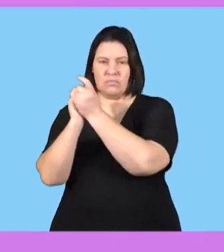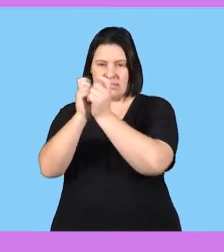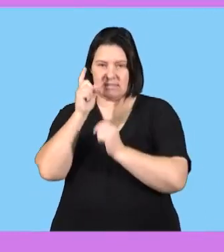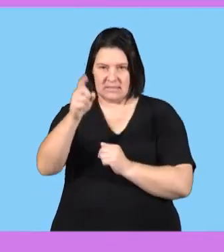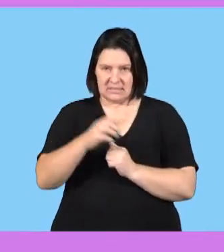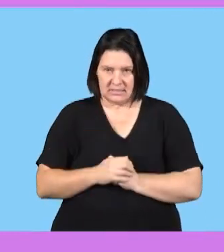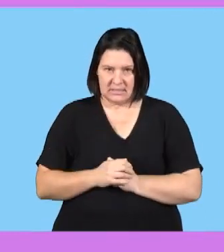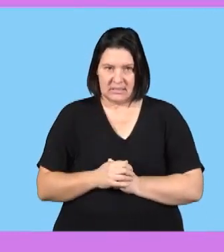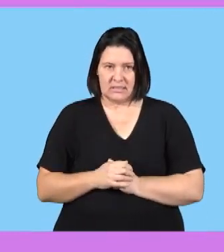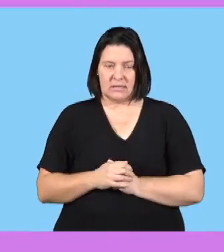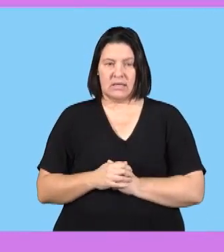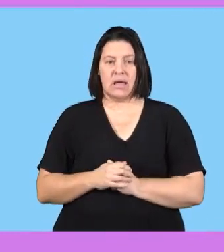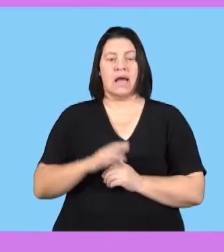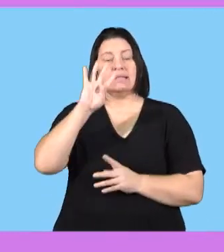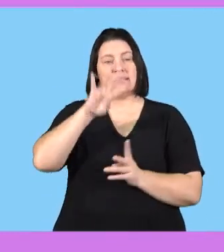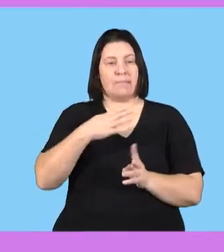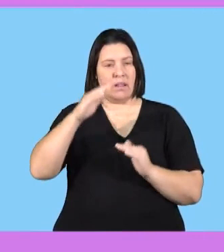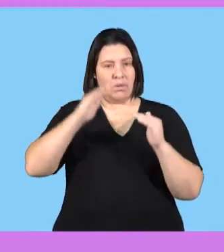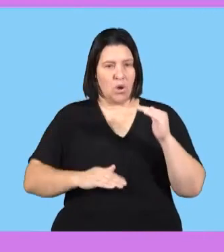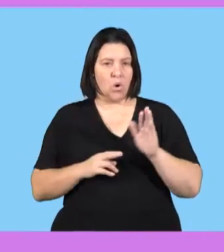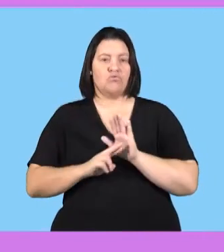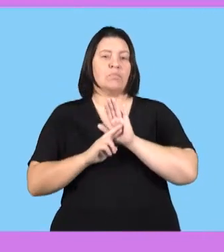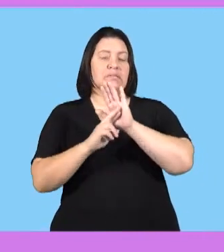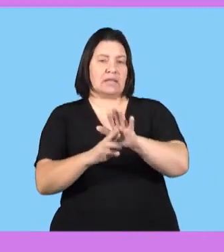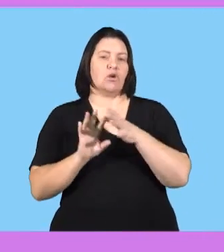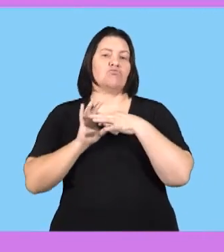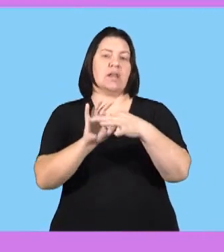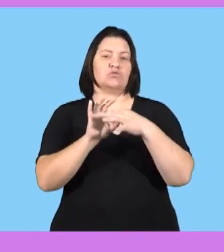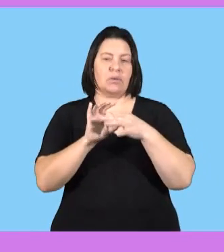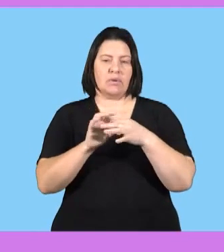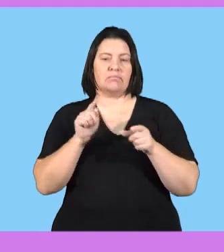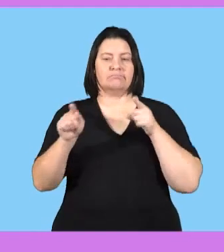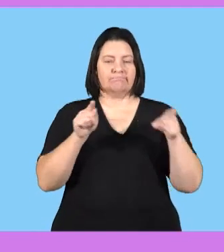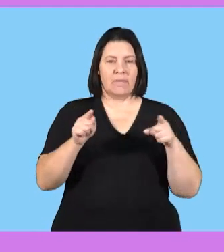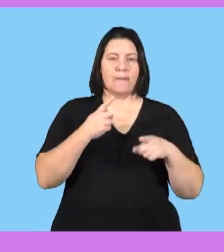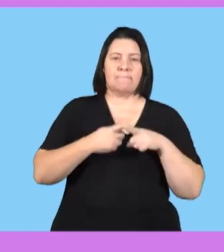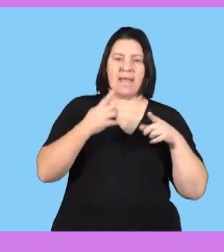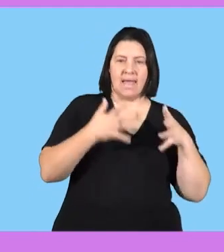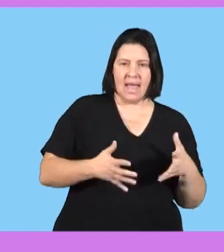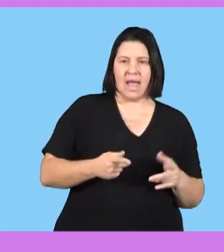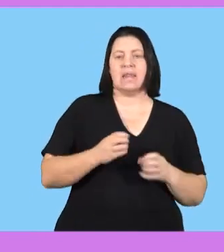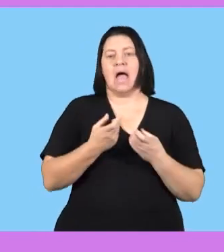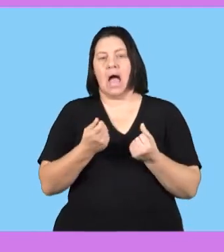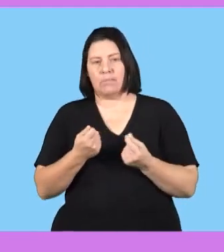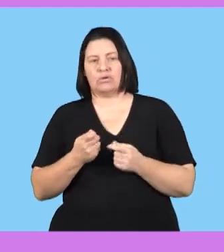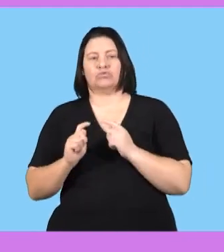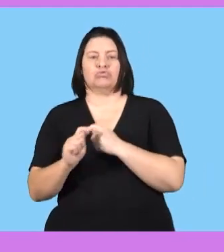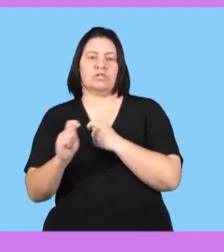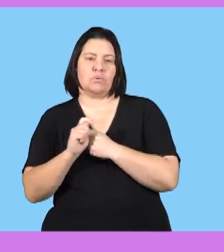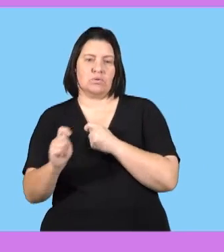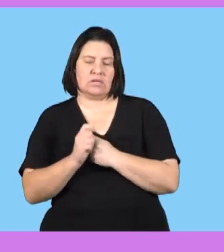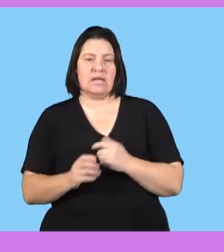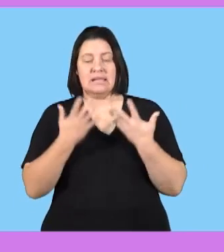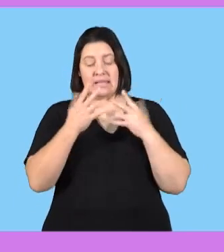2,400 rand for transport to a tournament. The table below represents the relationship between the number of players and the cost